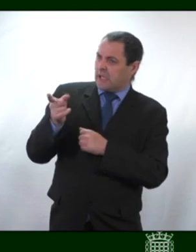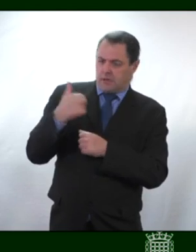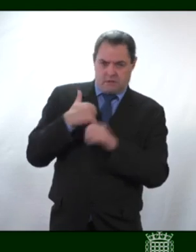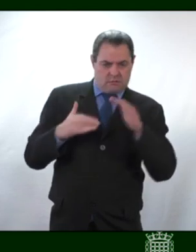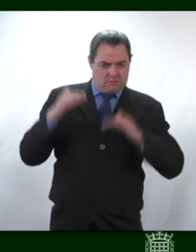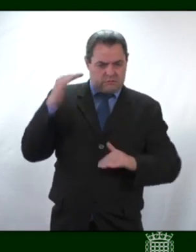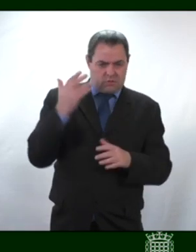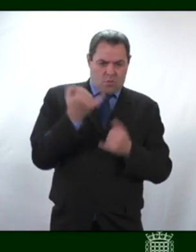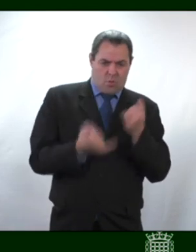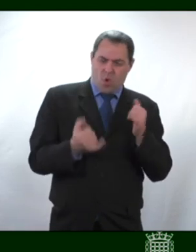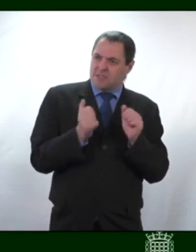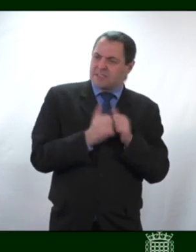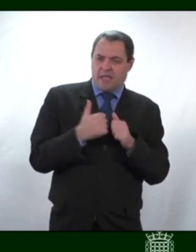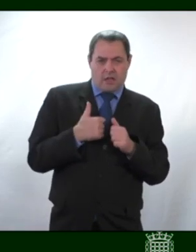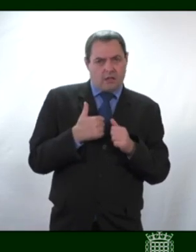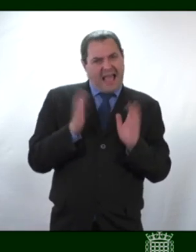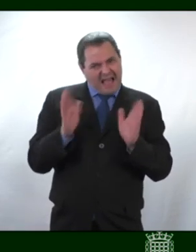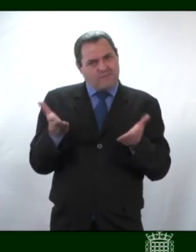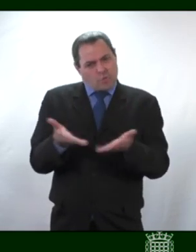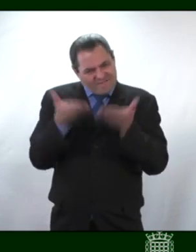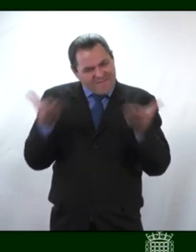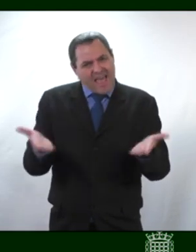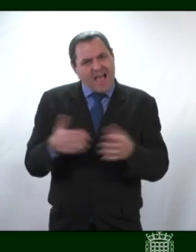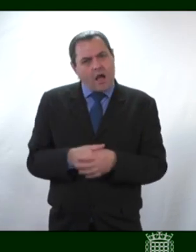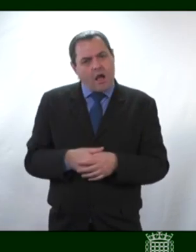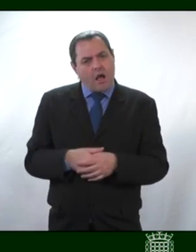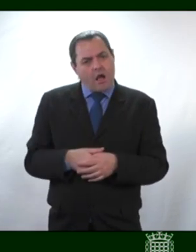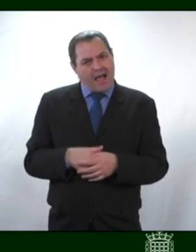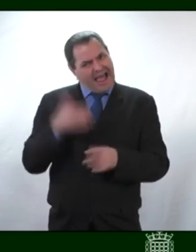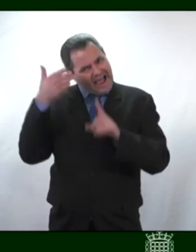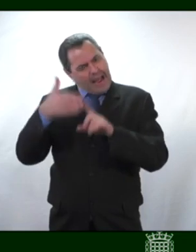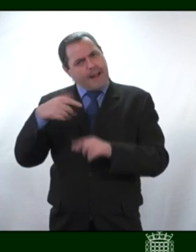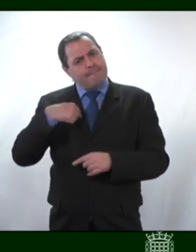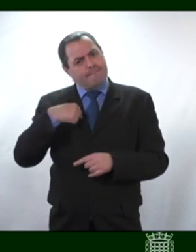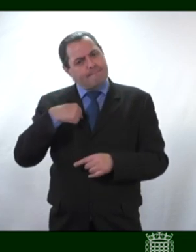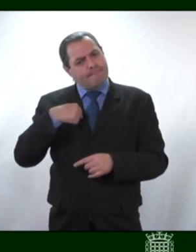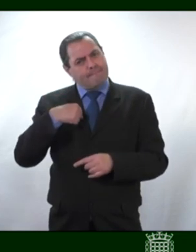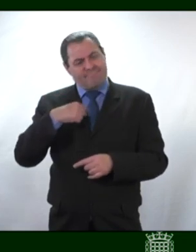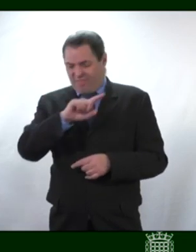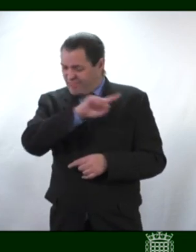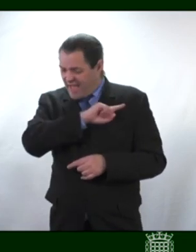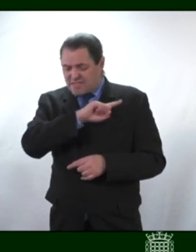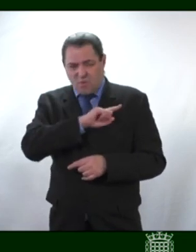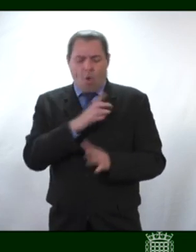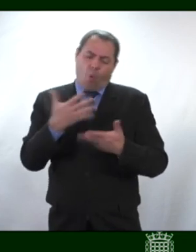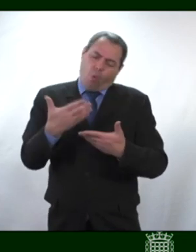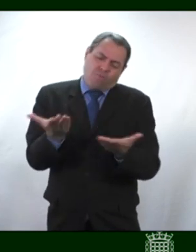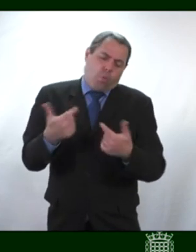fair. Fairness is absolutely at the heart of what we're trying to achieve here, and that is why it is of